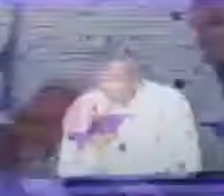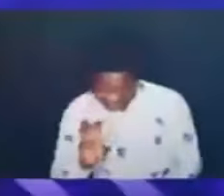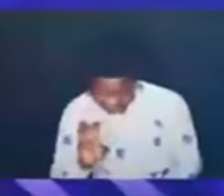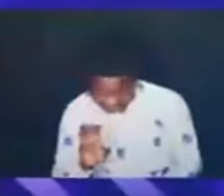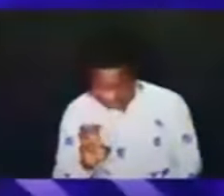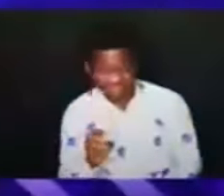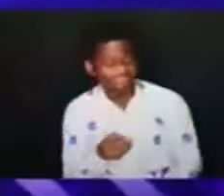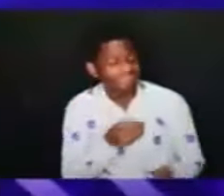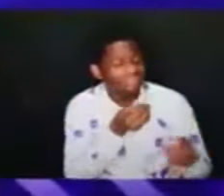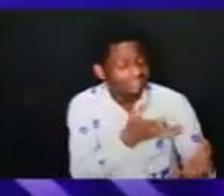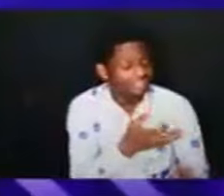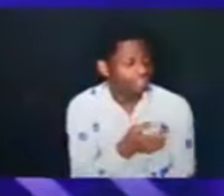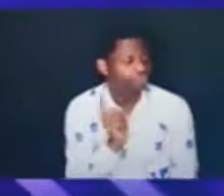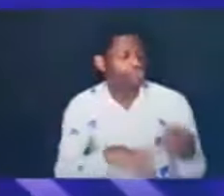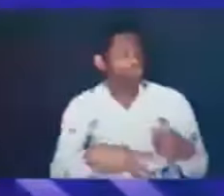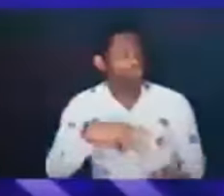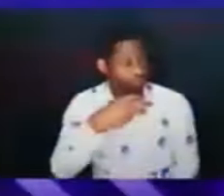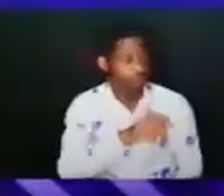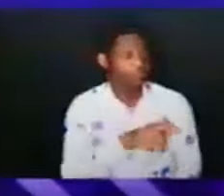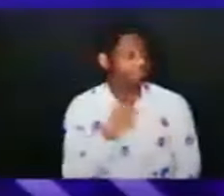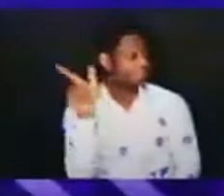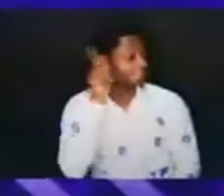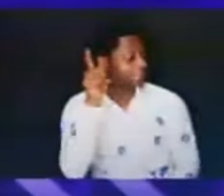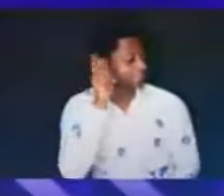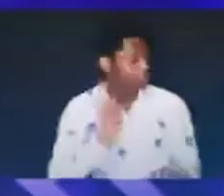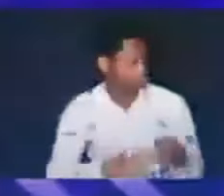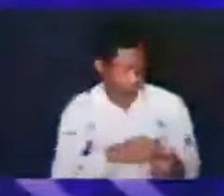Verse six says, he said to them, listen to this dream